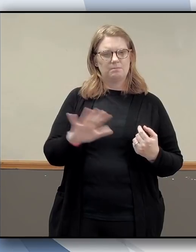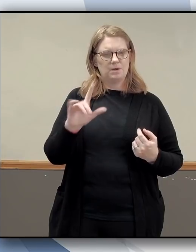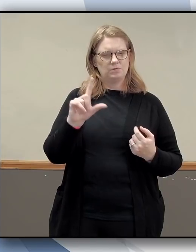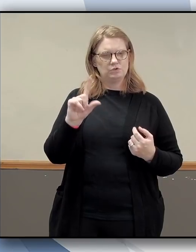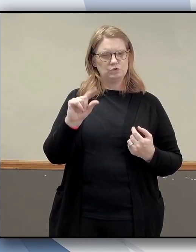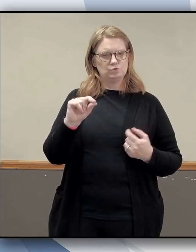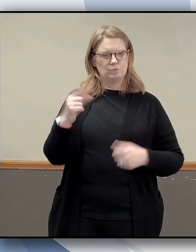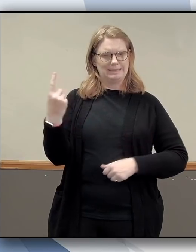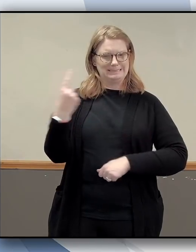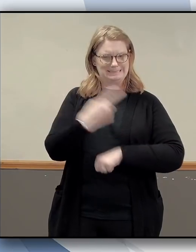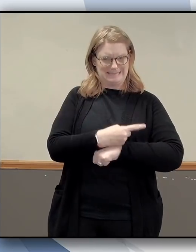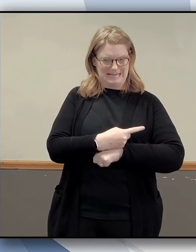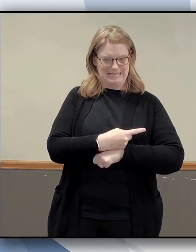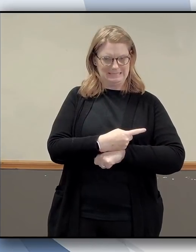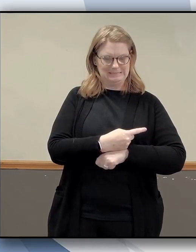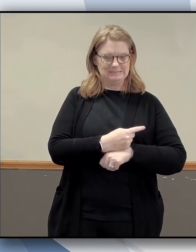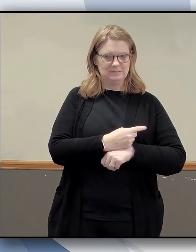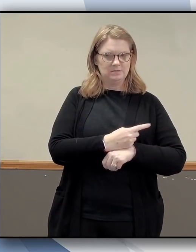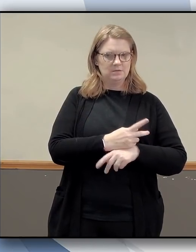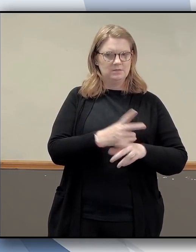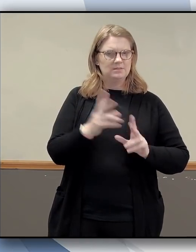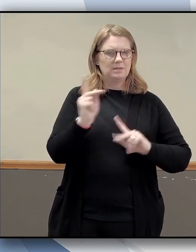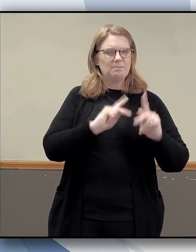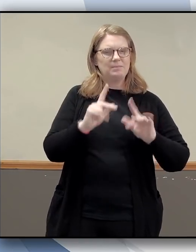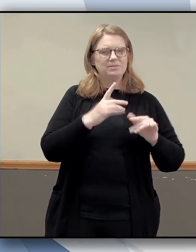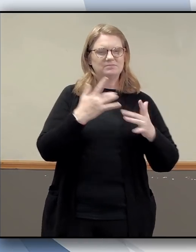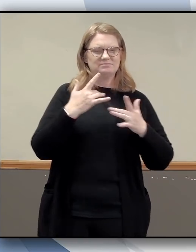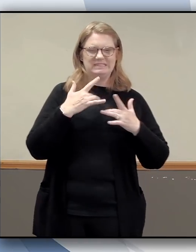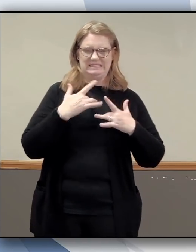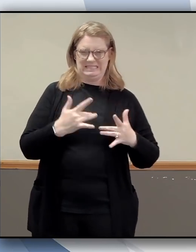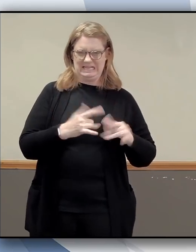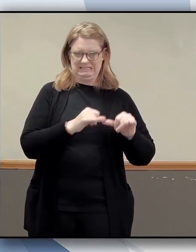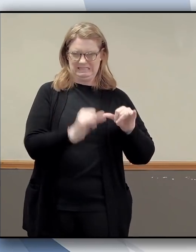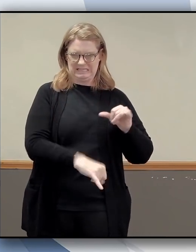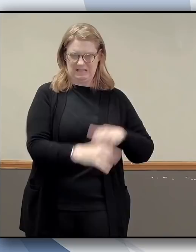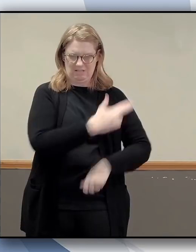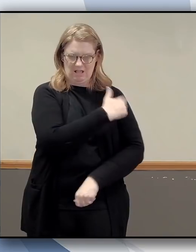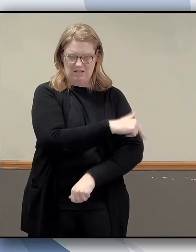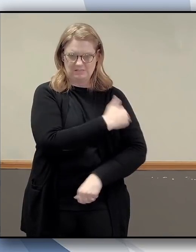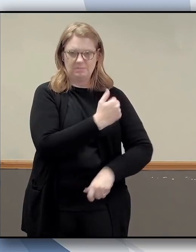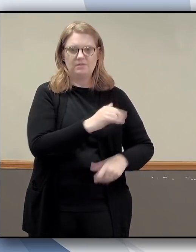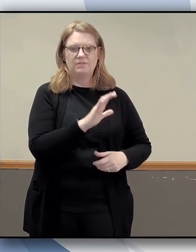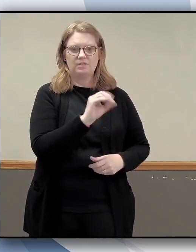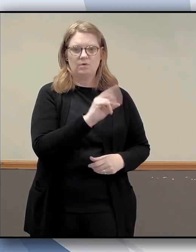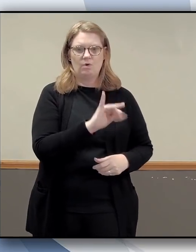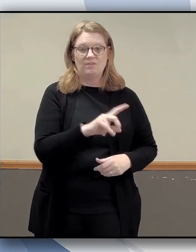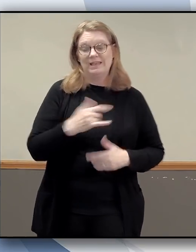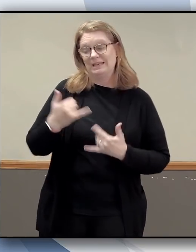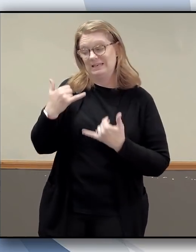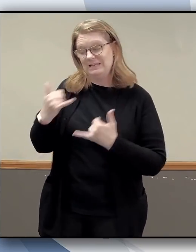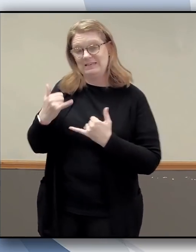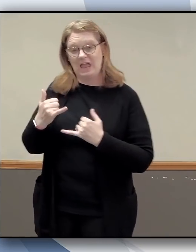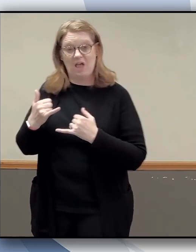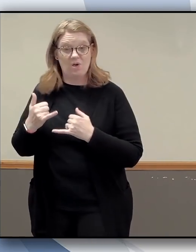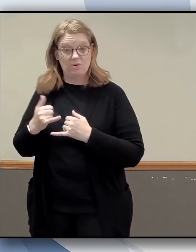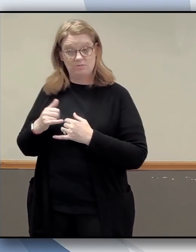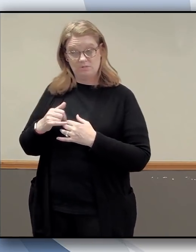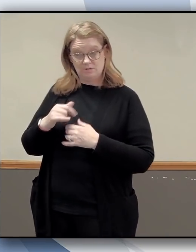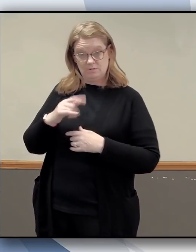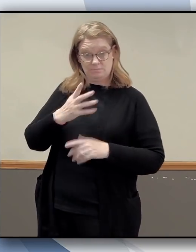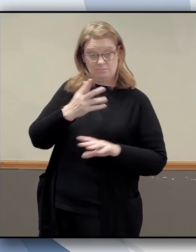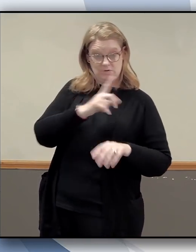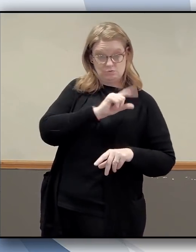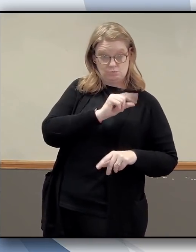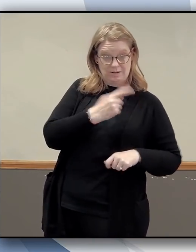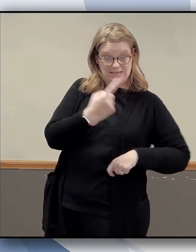average stay initially for a COVID-related patient. Now in North Dakota, it's down to 7.1 days. And so so when